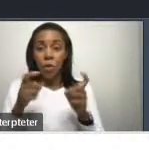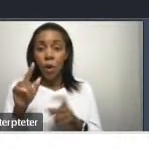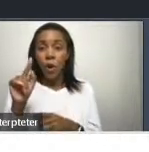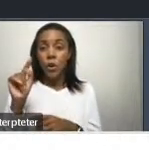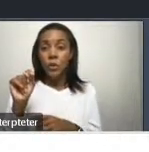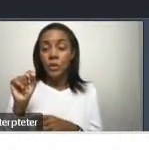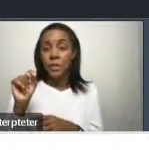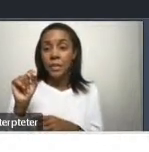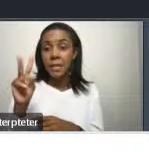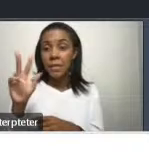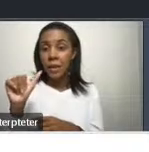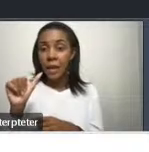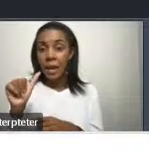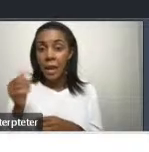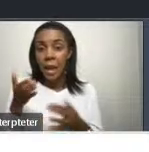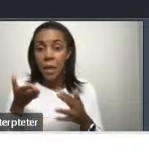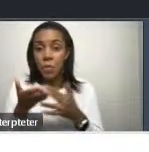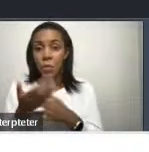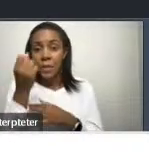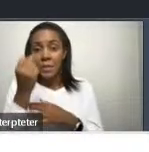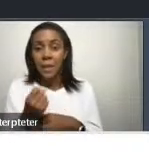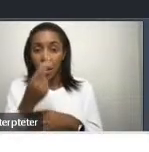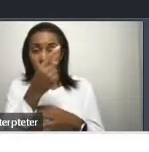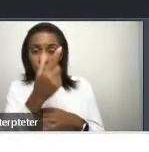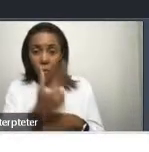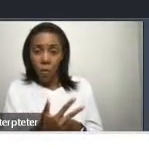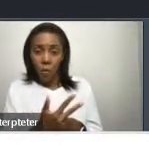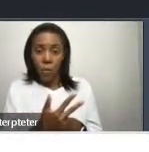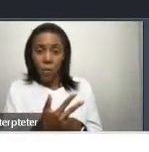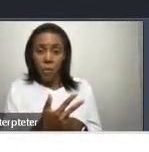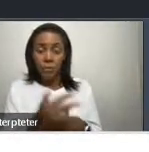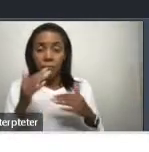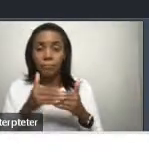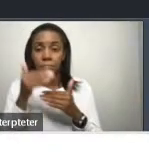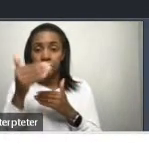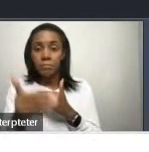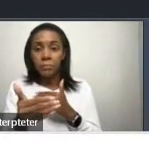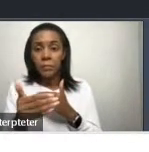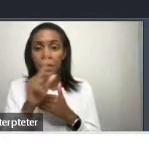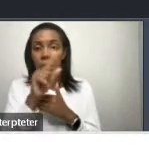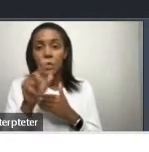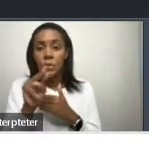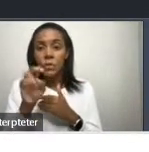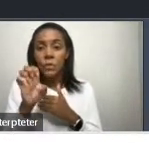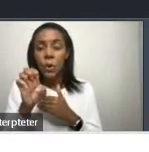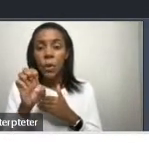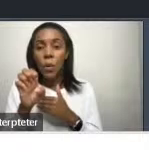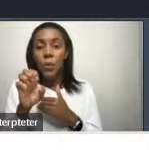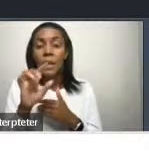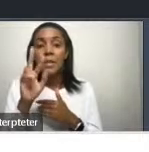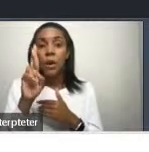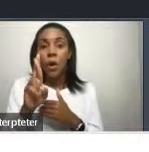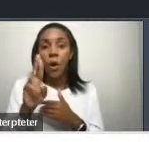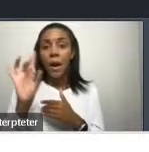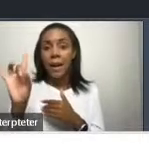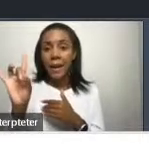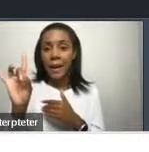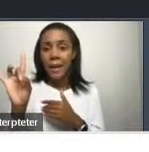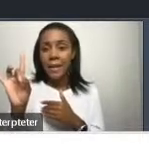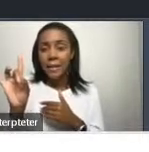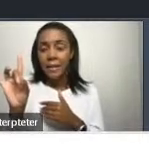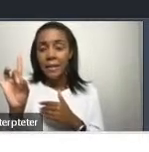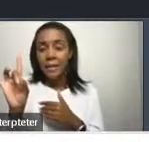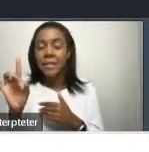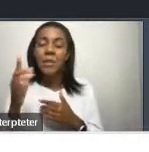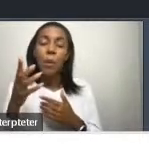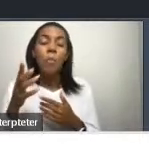through the south third of the property. Next slide. And the zoning of this property is R8, primarily residential